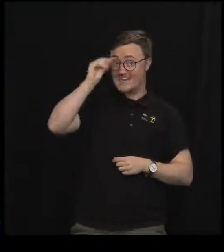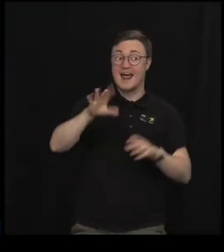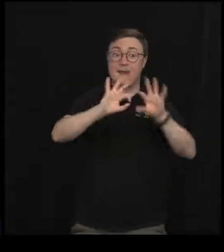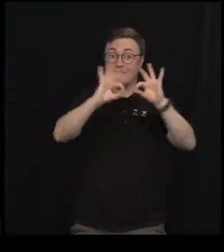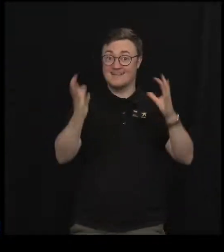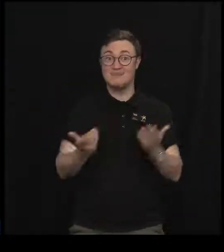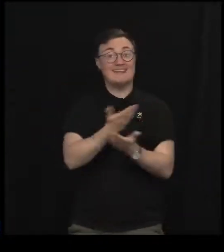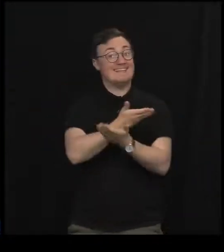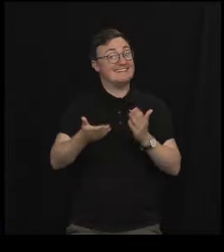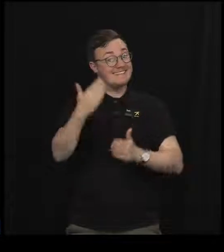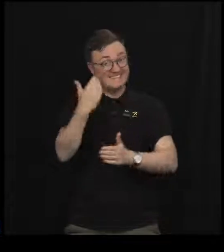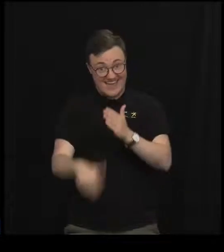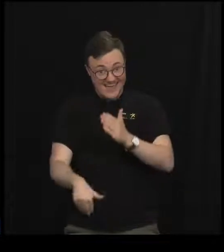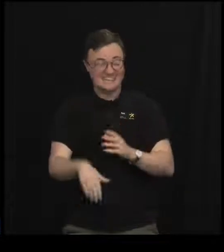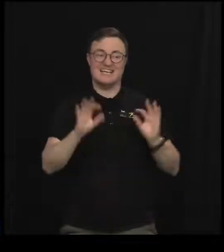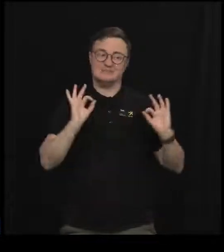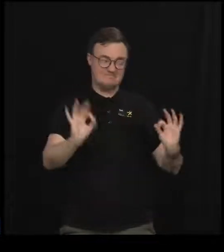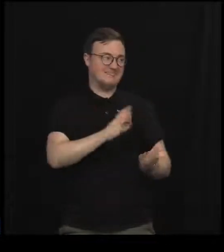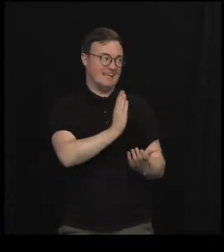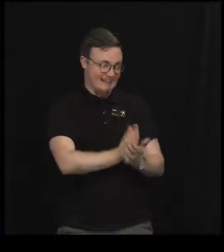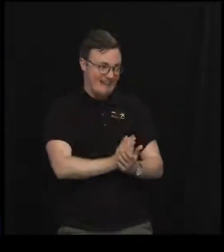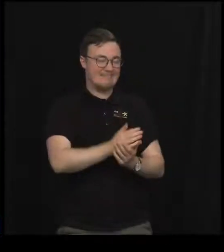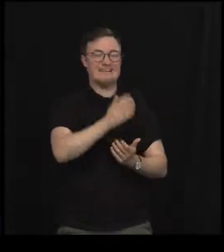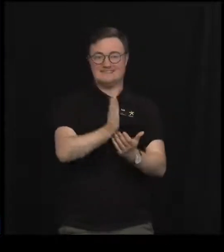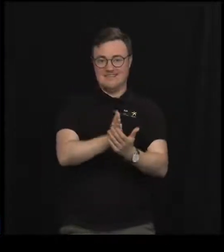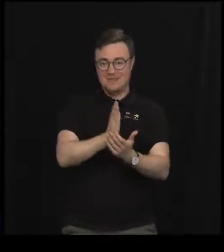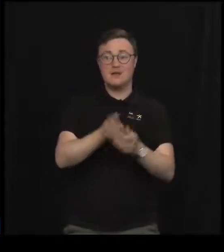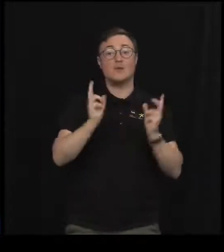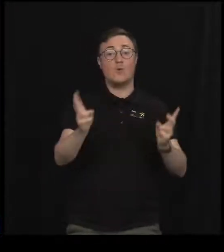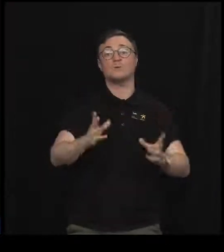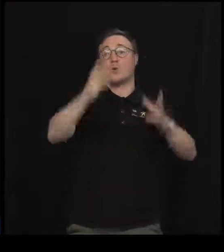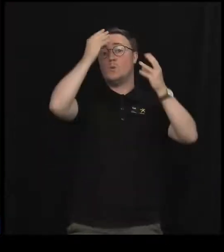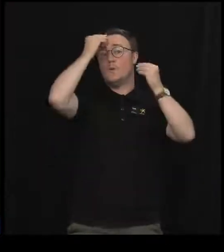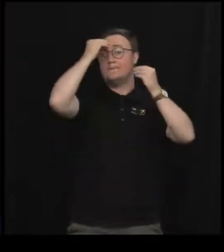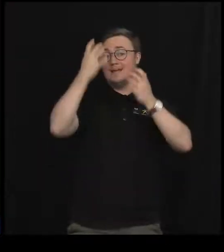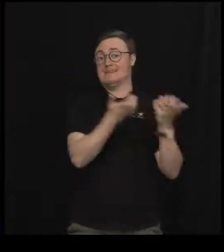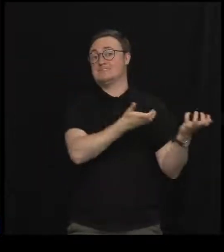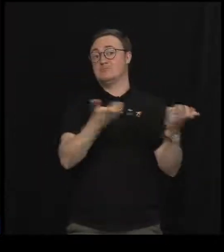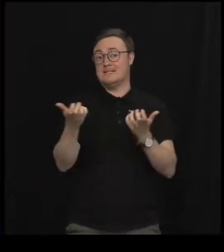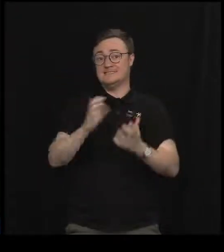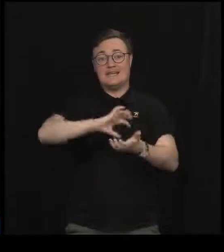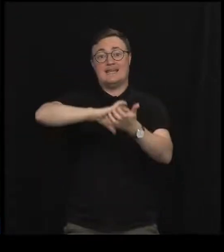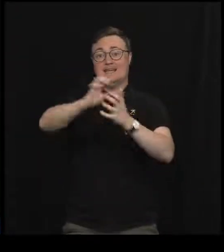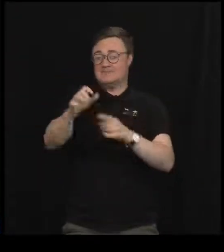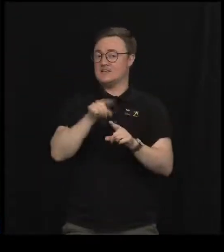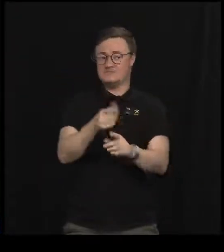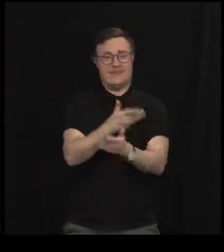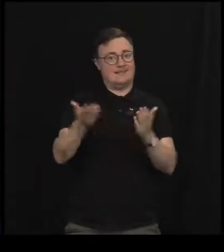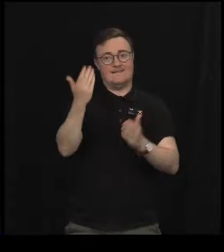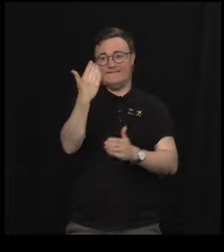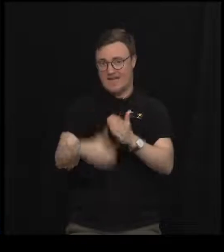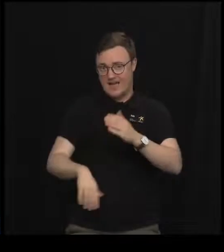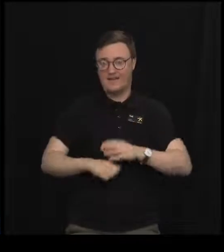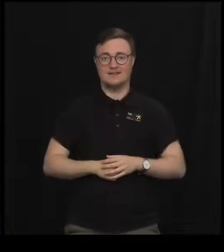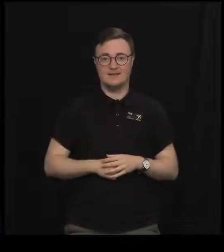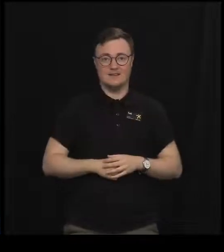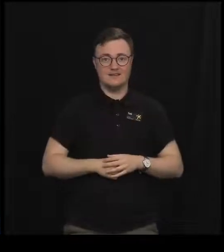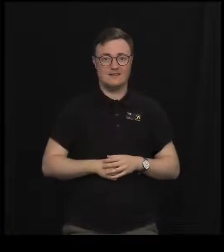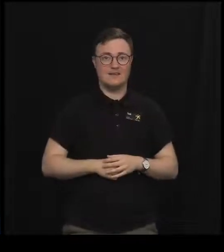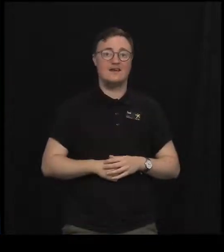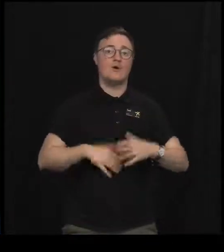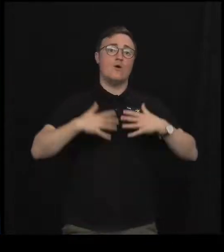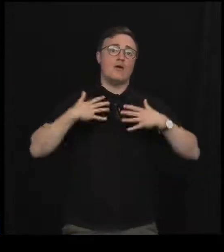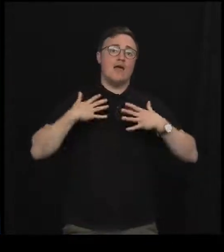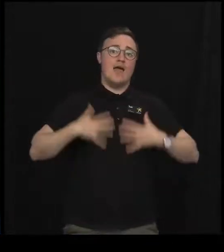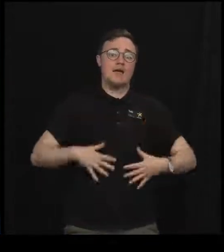over for COVID. It's certainly not over for the education crisis, and there are a number of multiple crises. Building health systems have a number